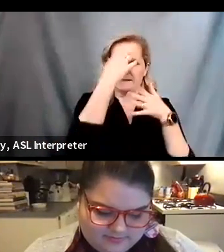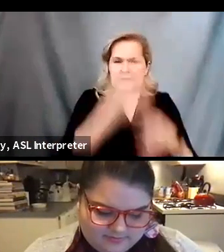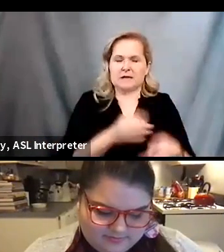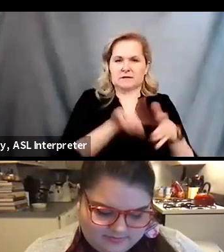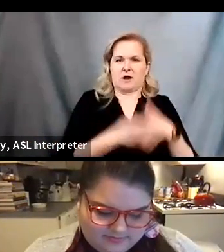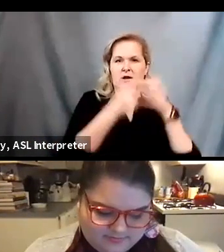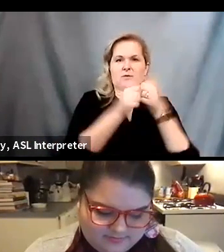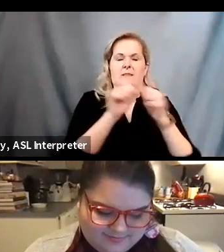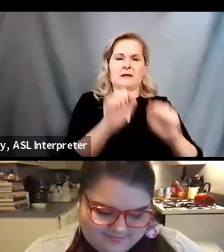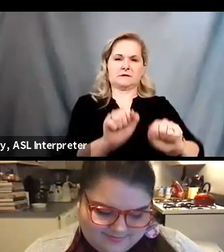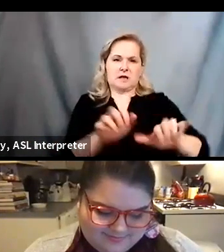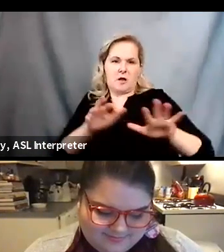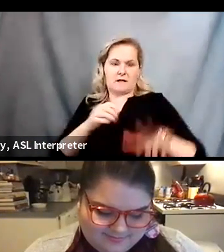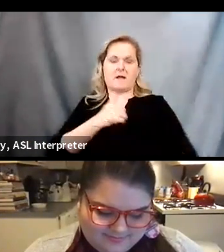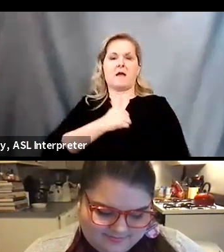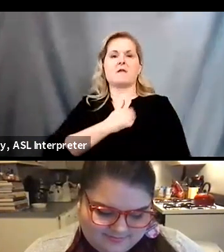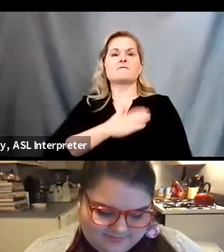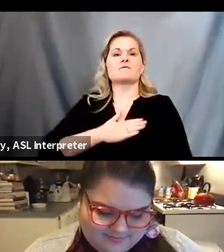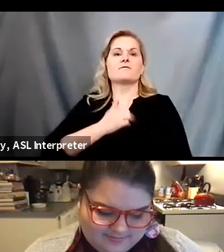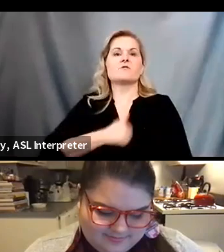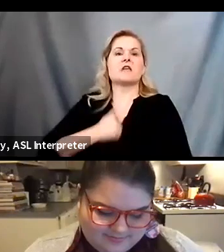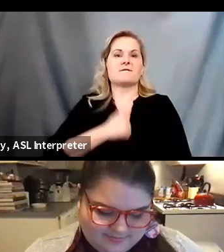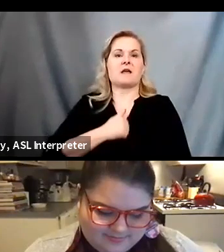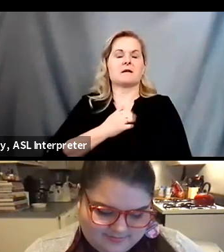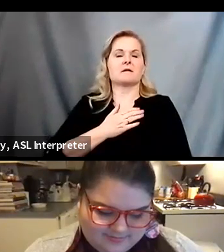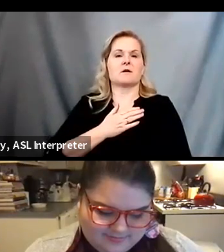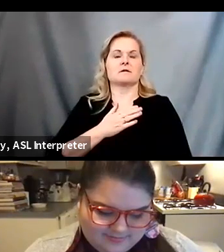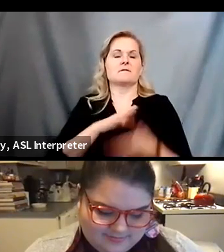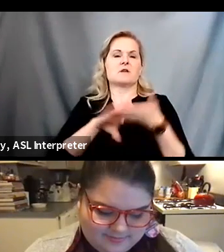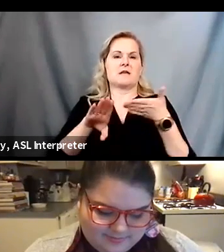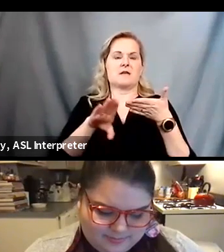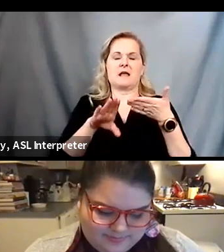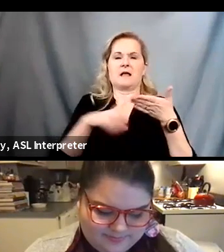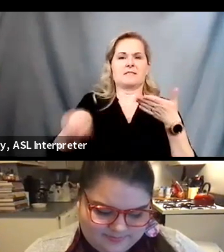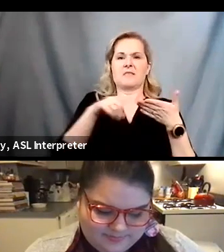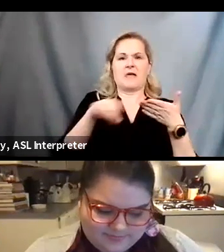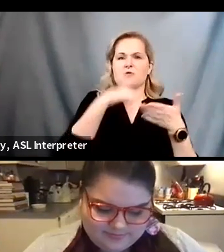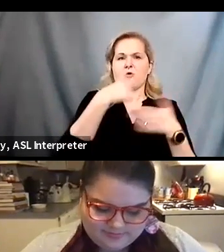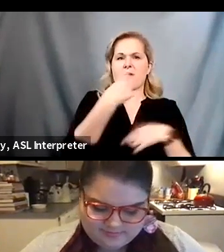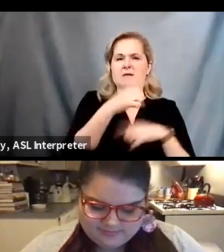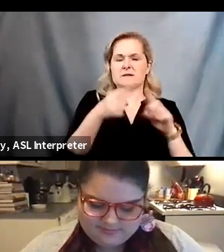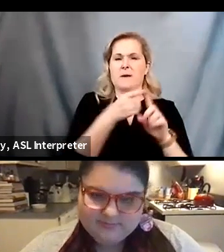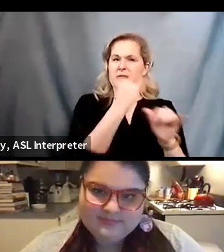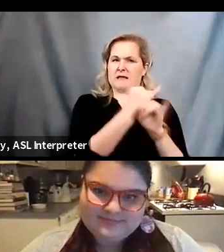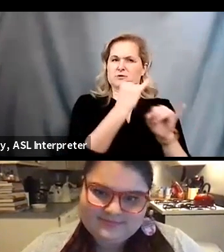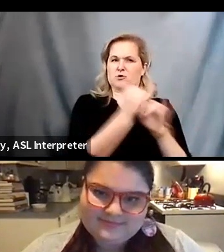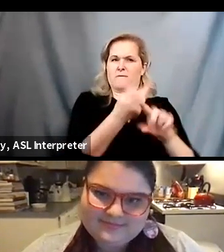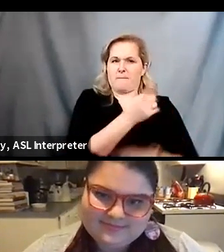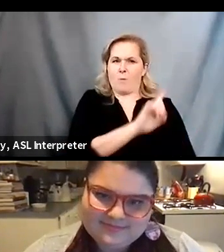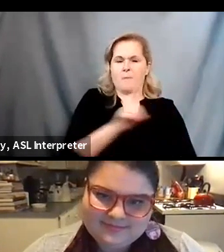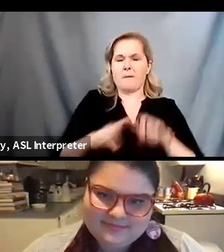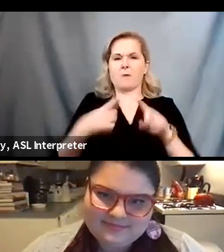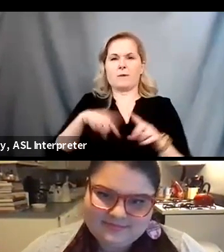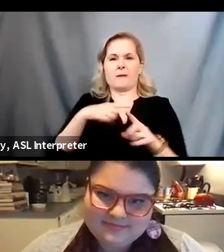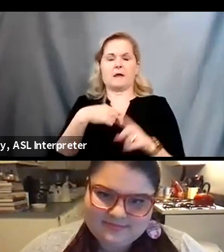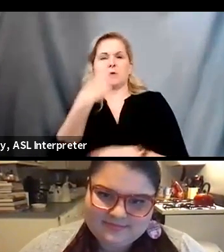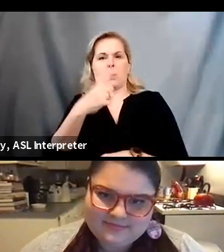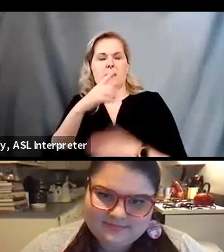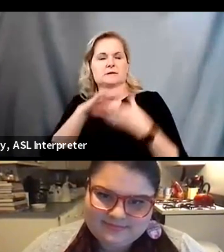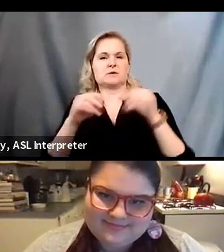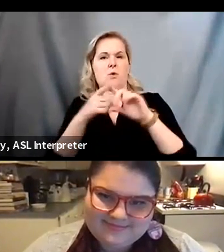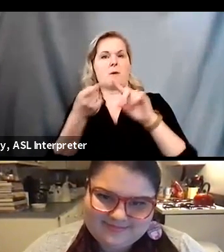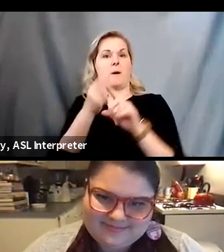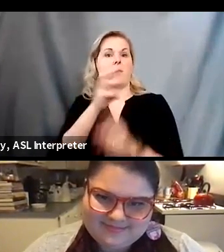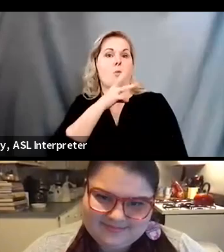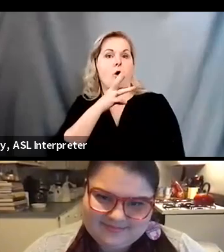decolonized beginning where instead of people telling us about the institution they came from, they told us the story of the water that